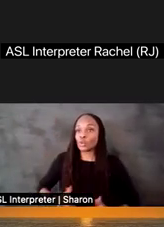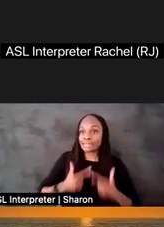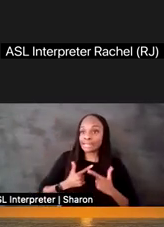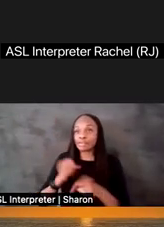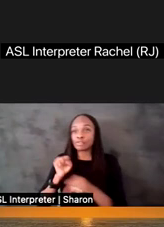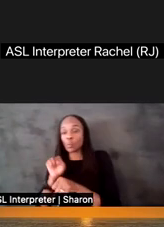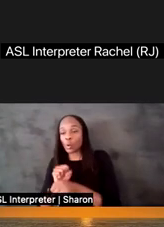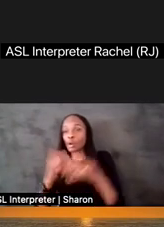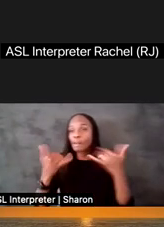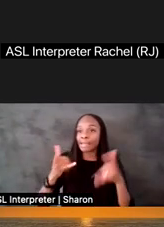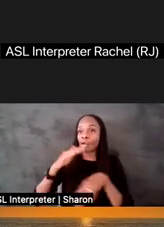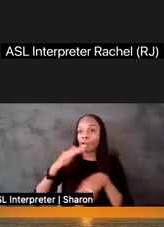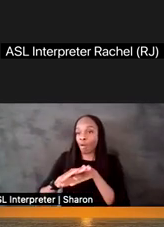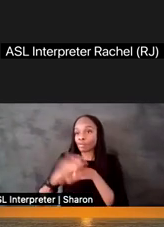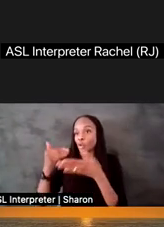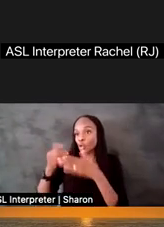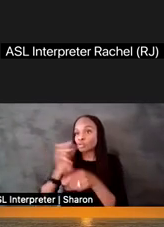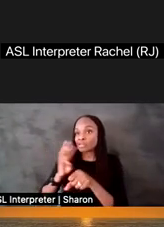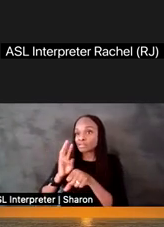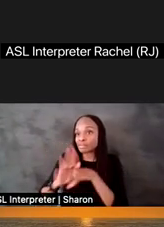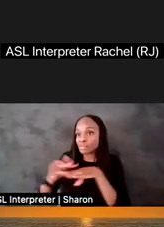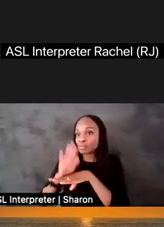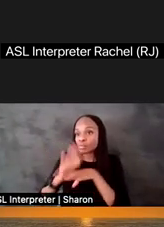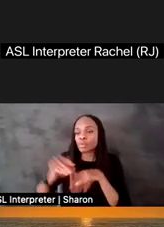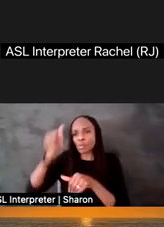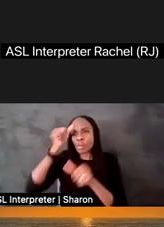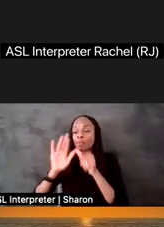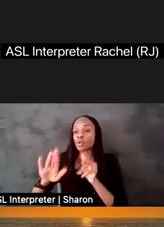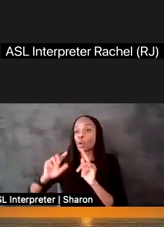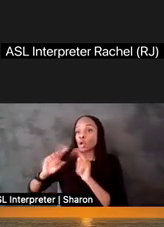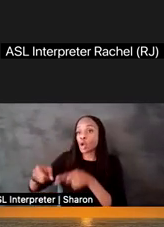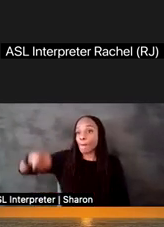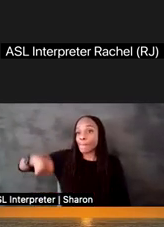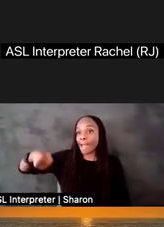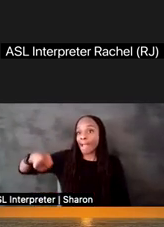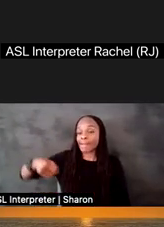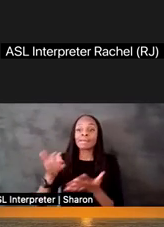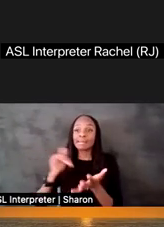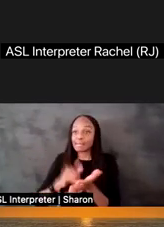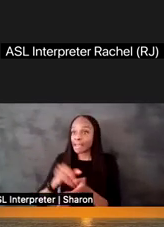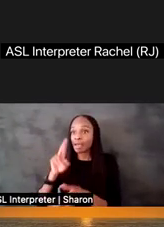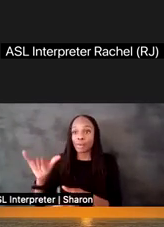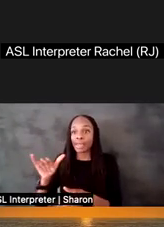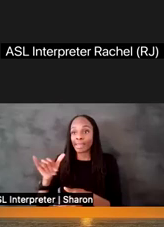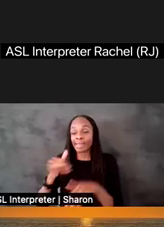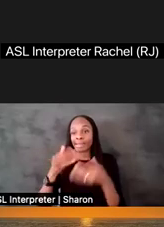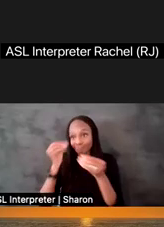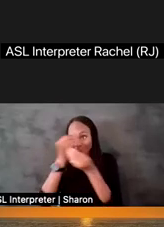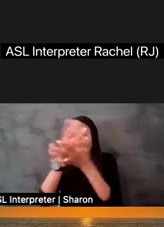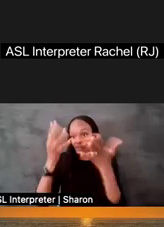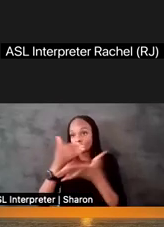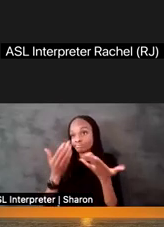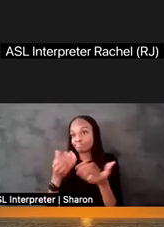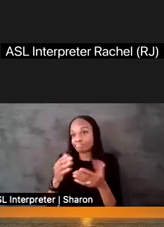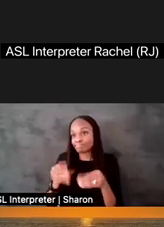coast. Remembering your go bag. Again, Ray gave us some great tips and information on your go bag. And